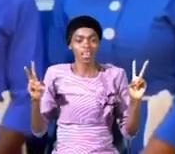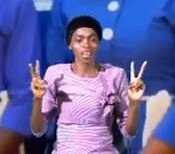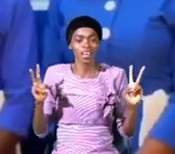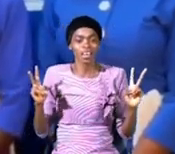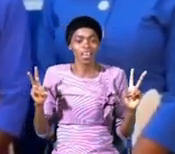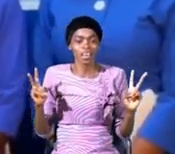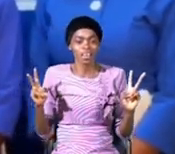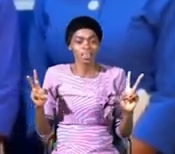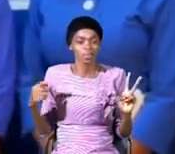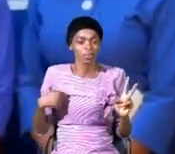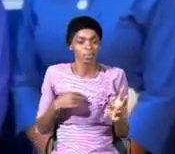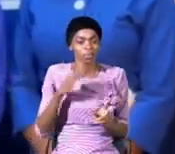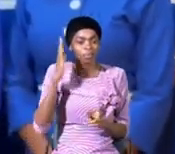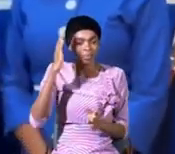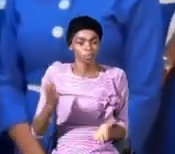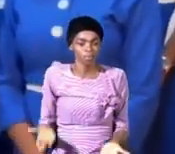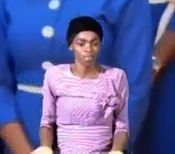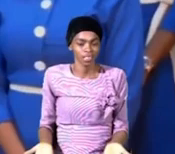We will